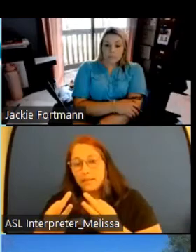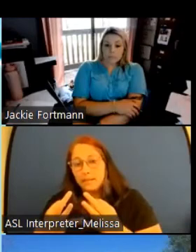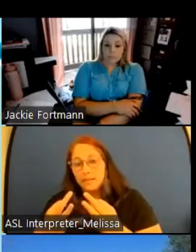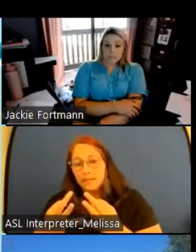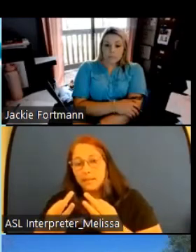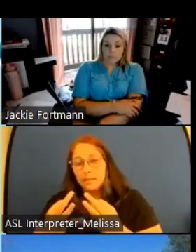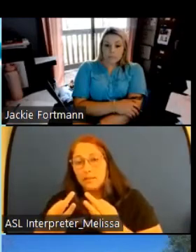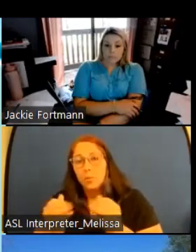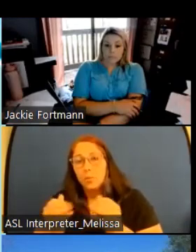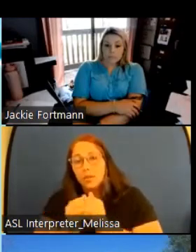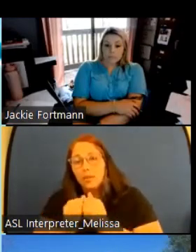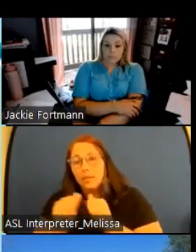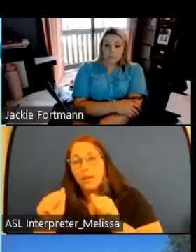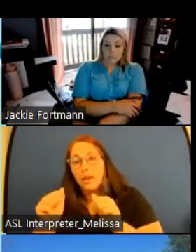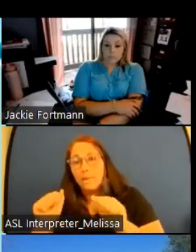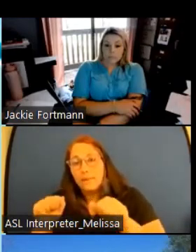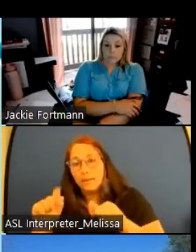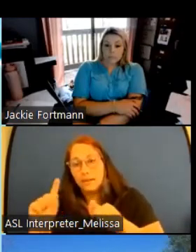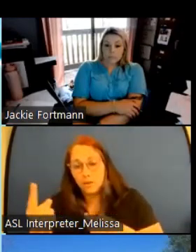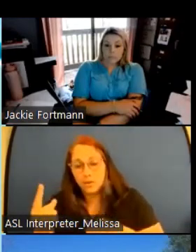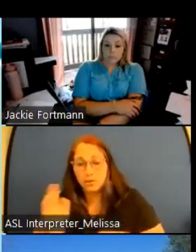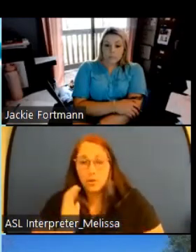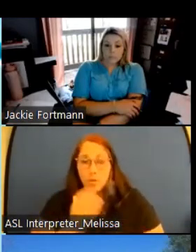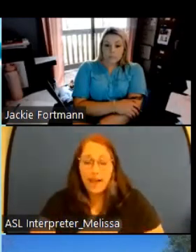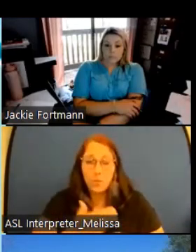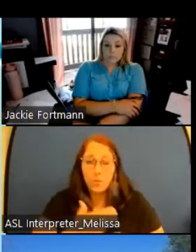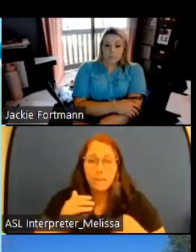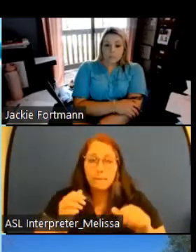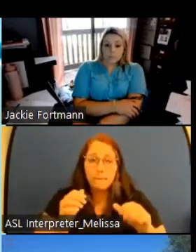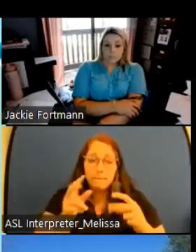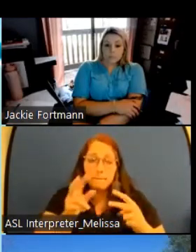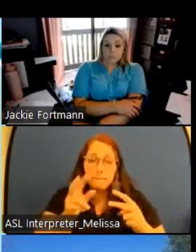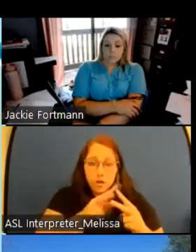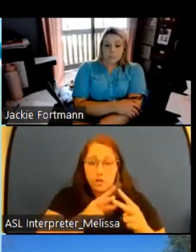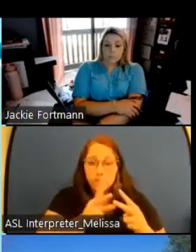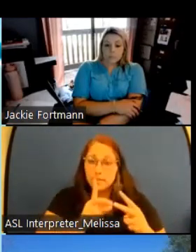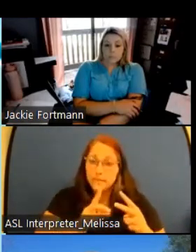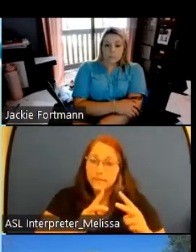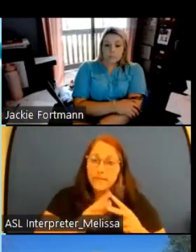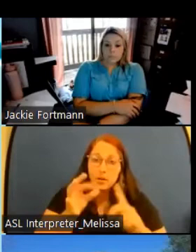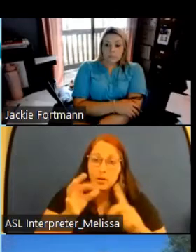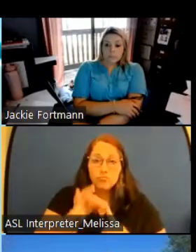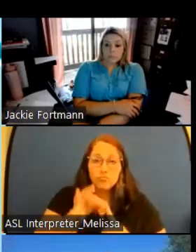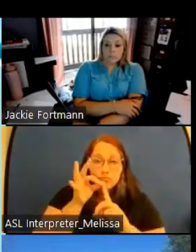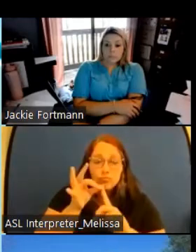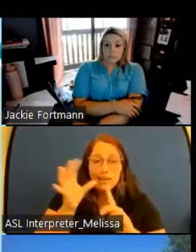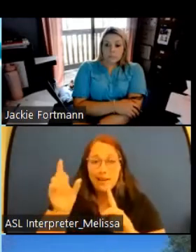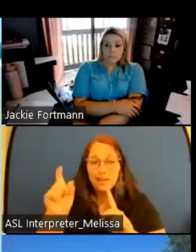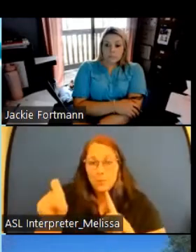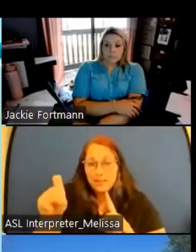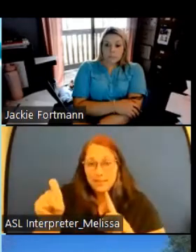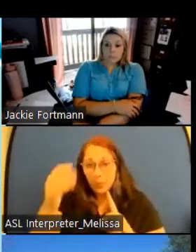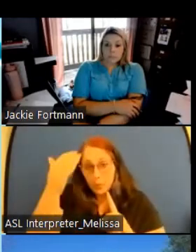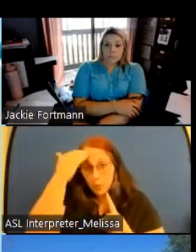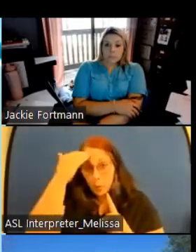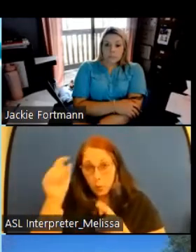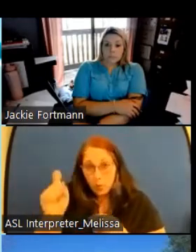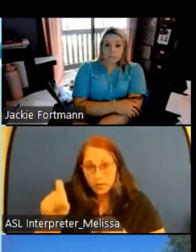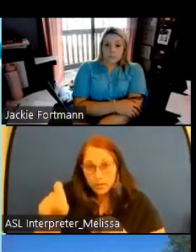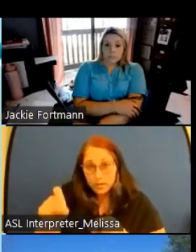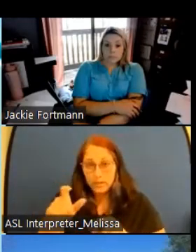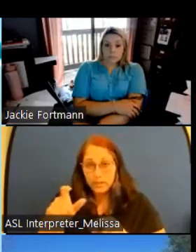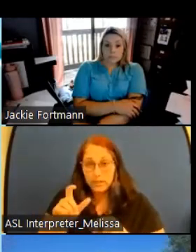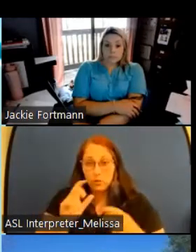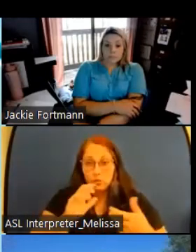we definitely know that there's a need for us to partner with